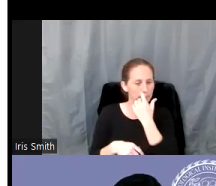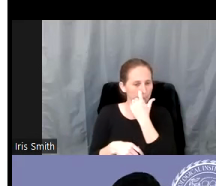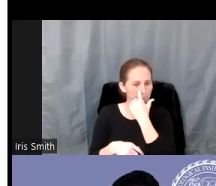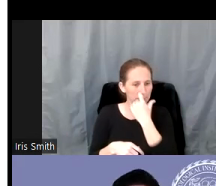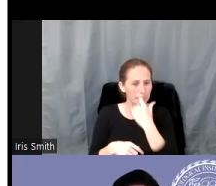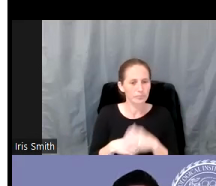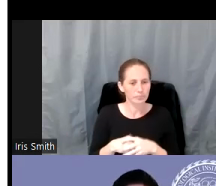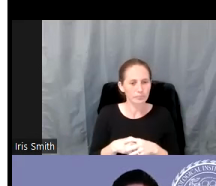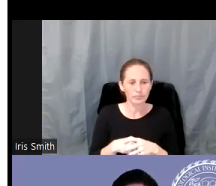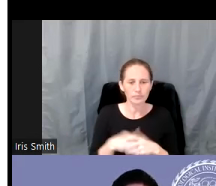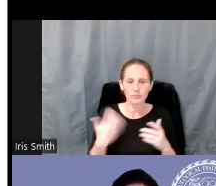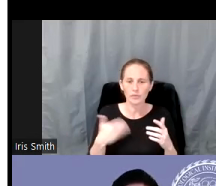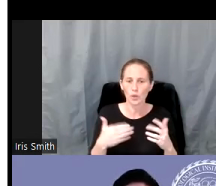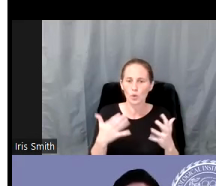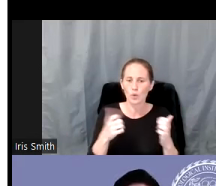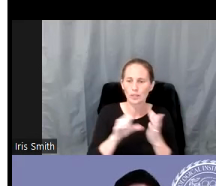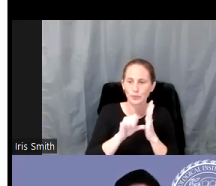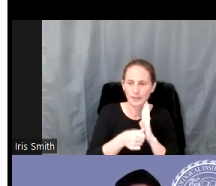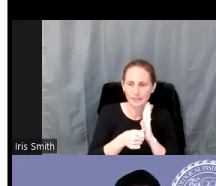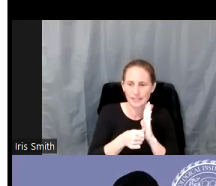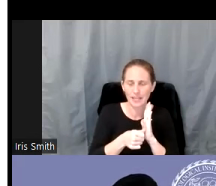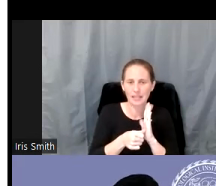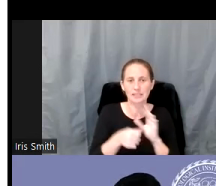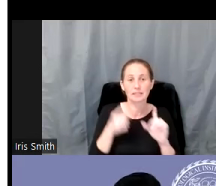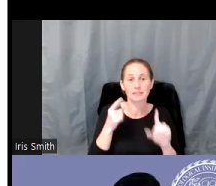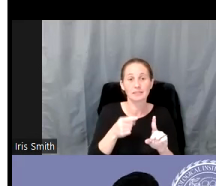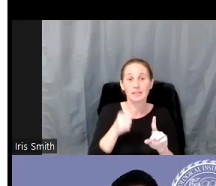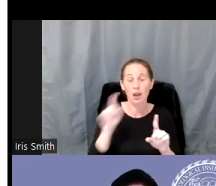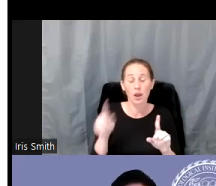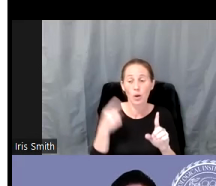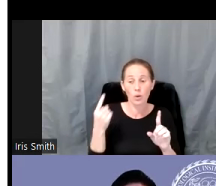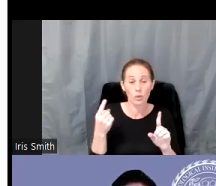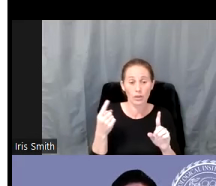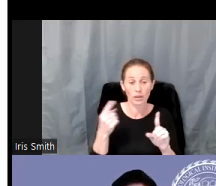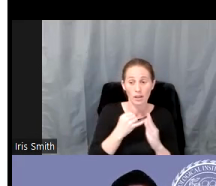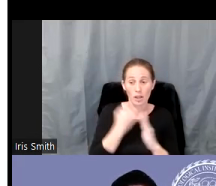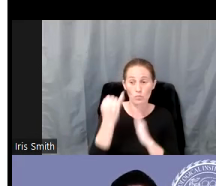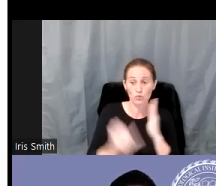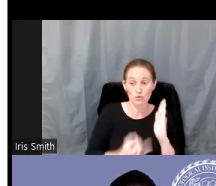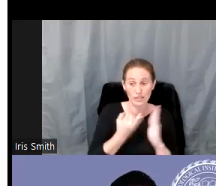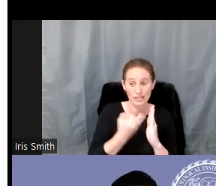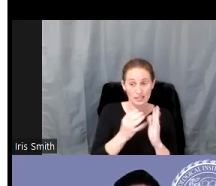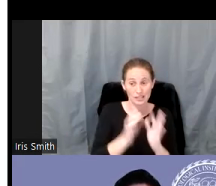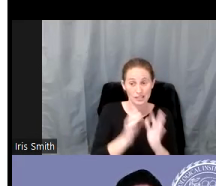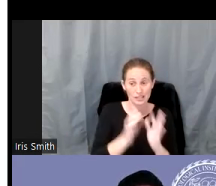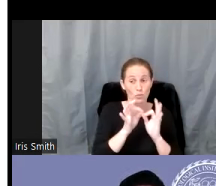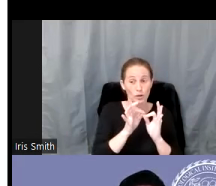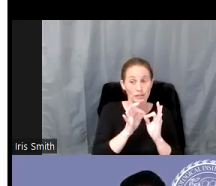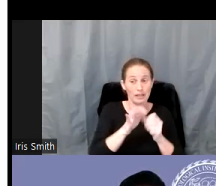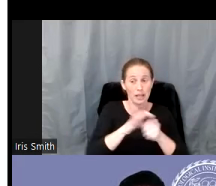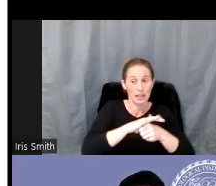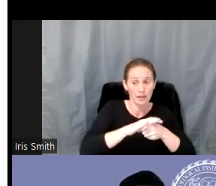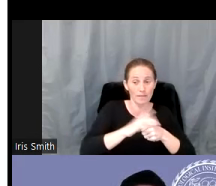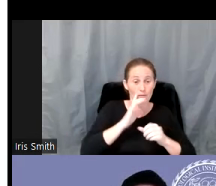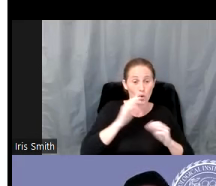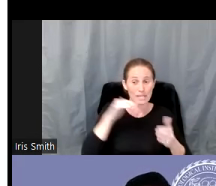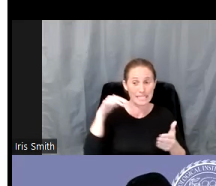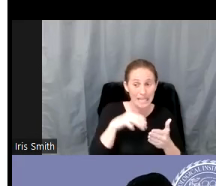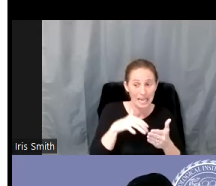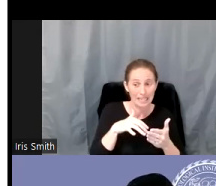So really what I want to emphasize here is not only Mauritius as a key site for studying the life ways of laboring peoples,